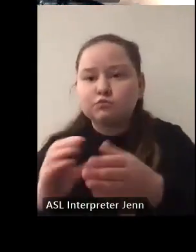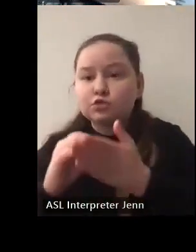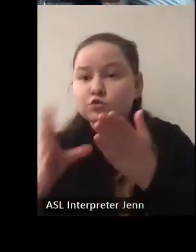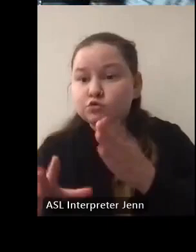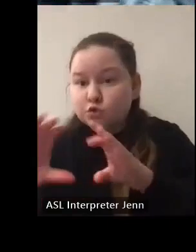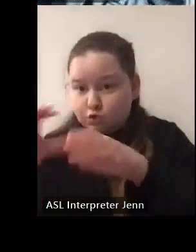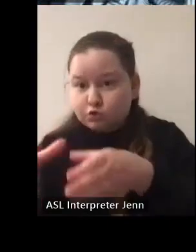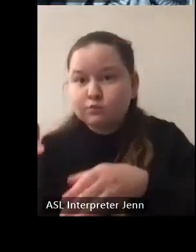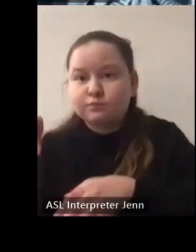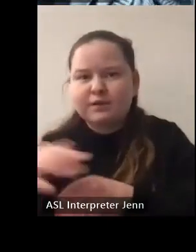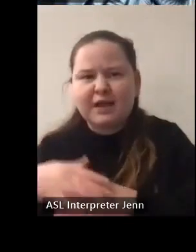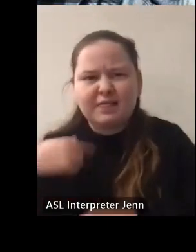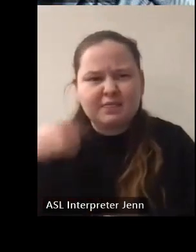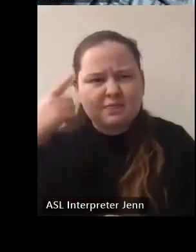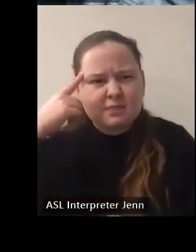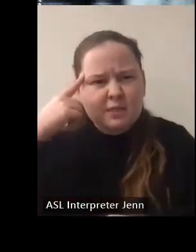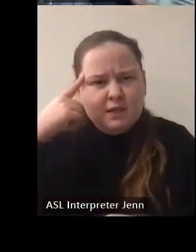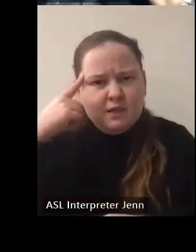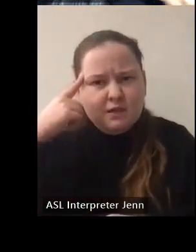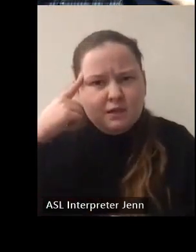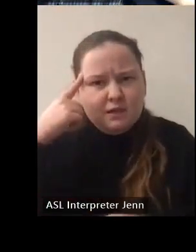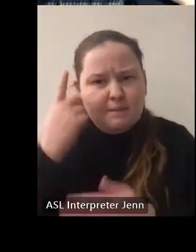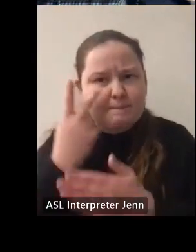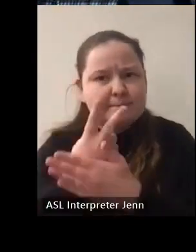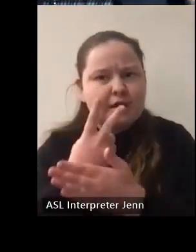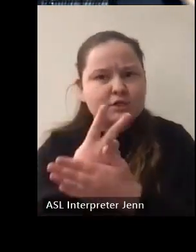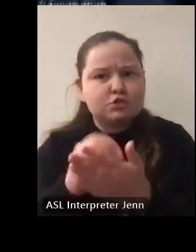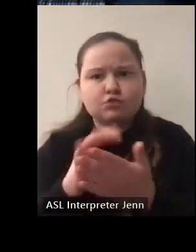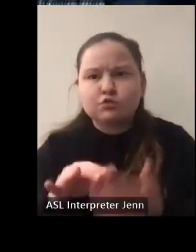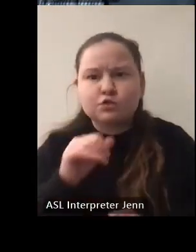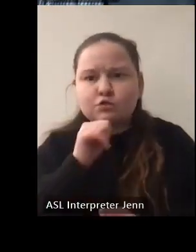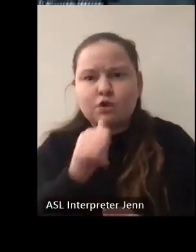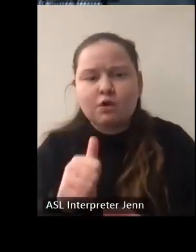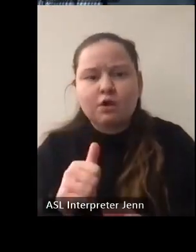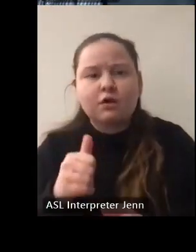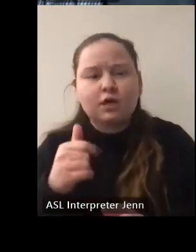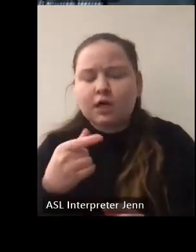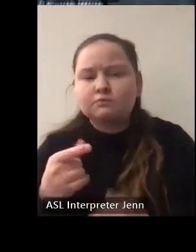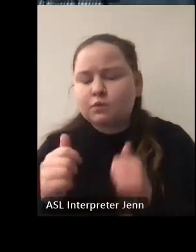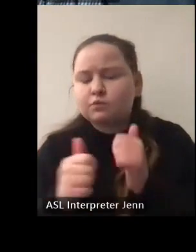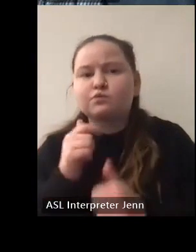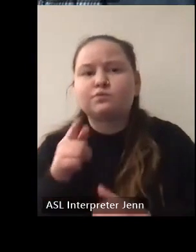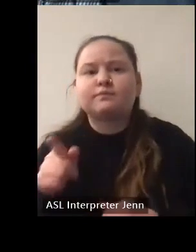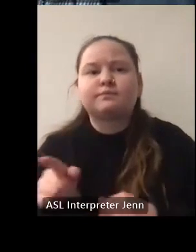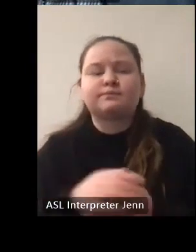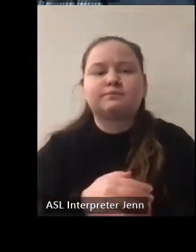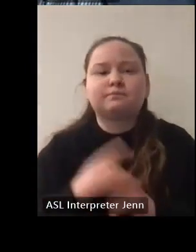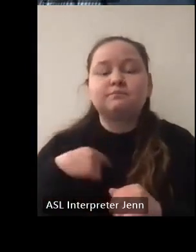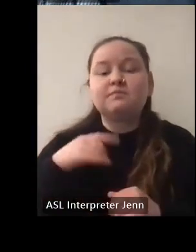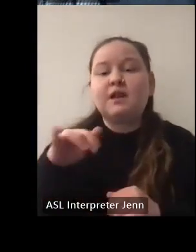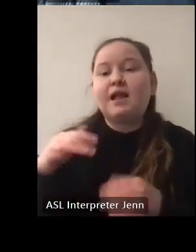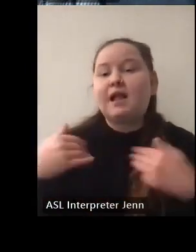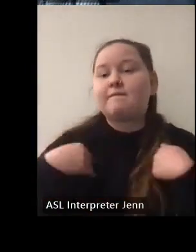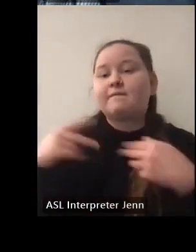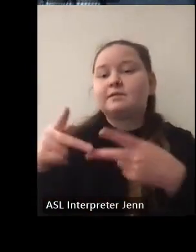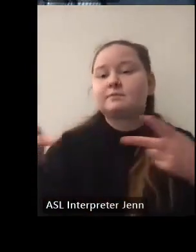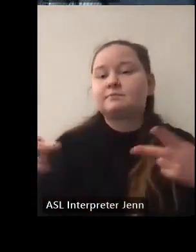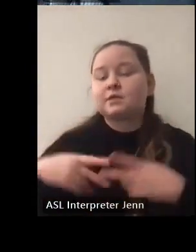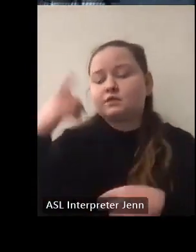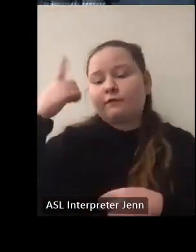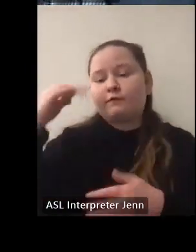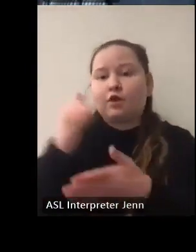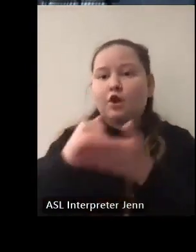think, predominantly undergraduates, yeah. The Odessi Gallery held a space which invited artists to come as they